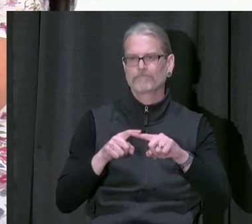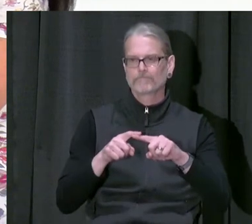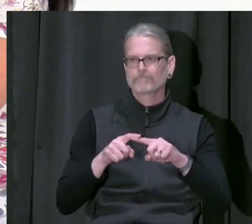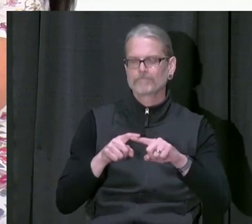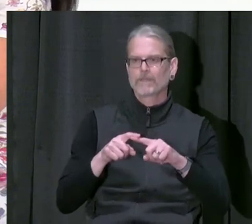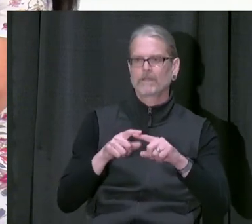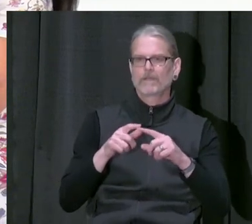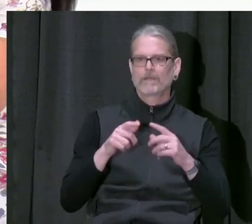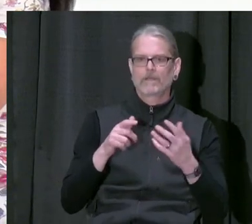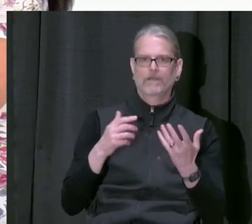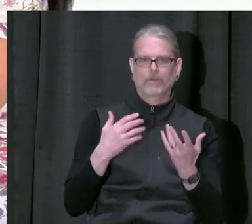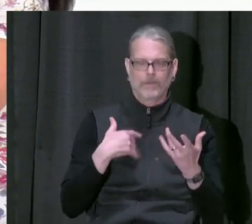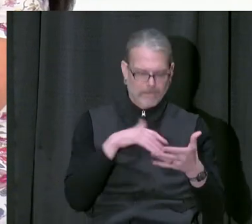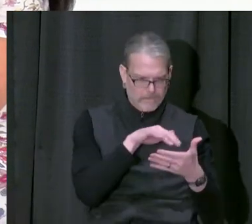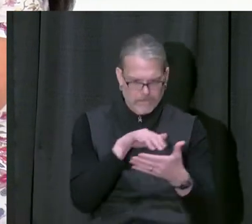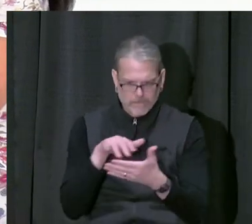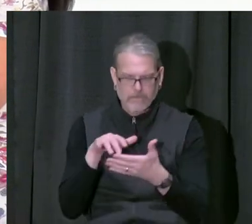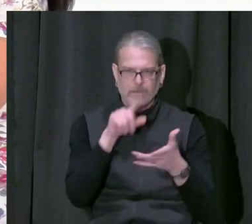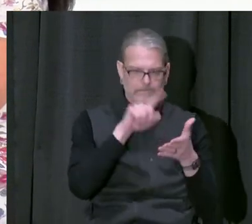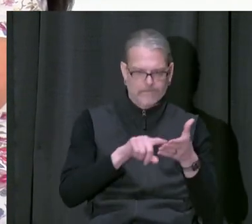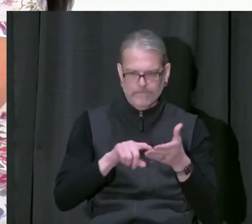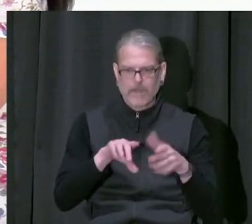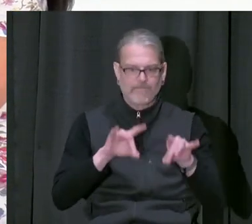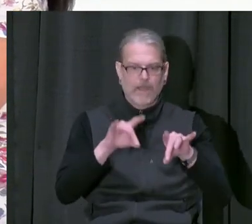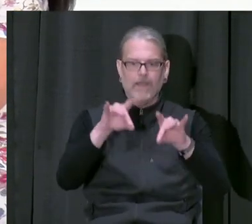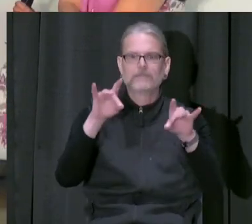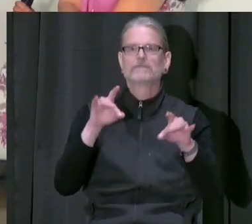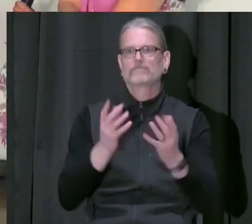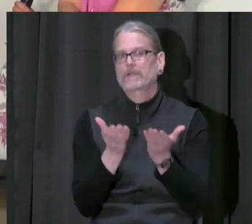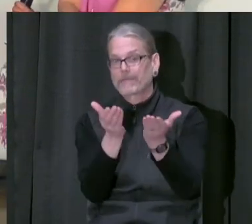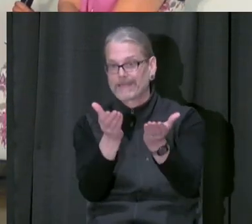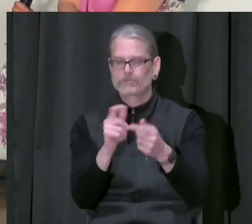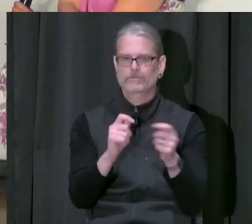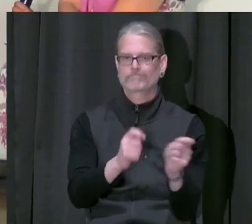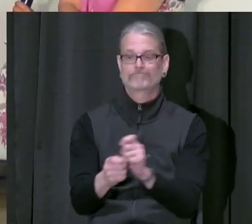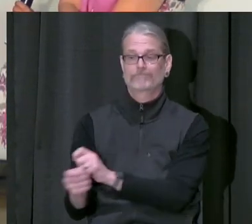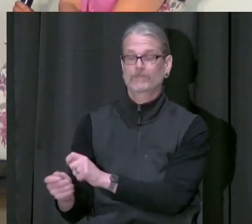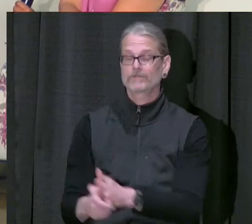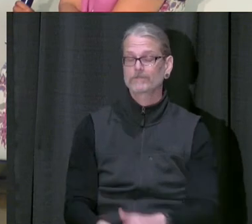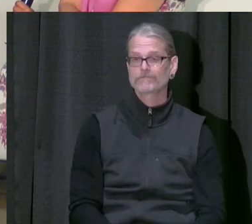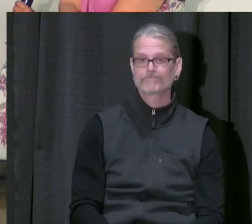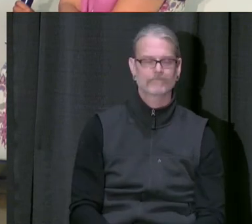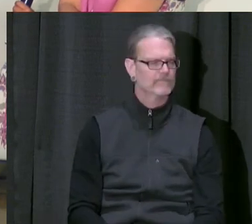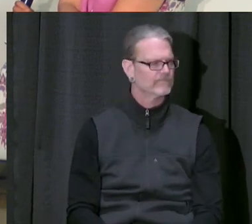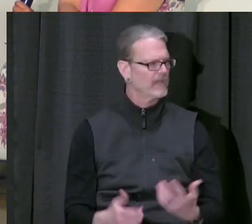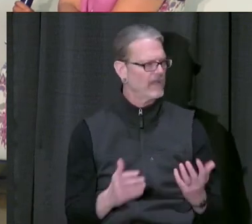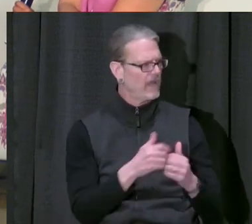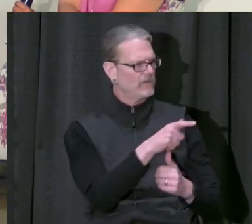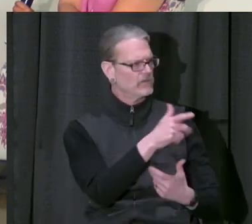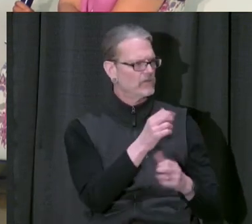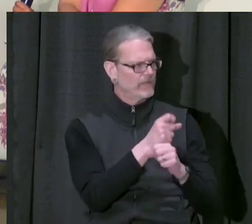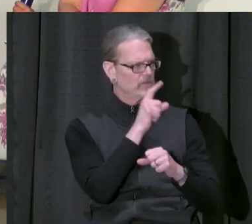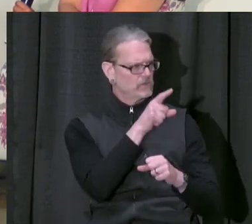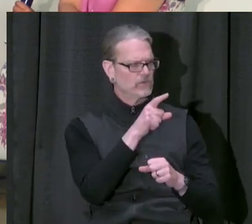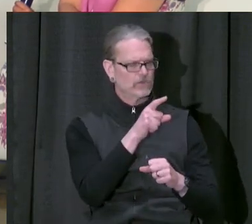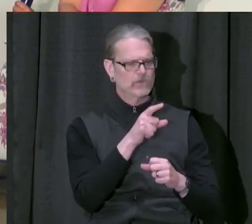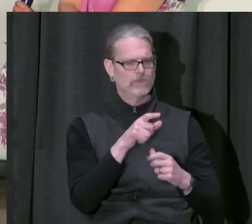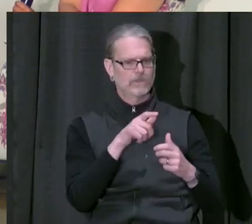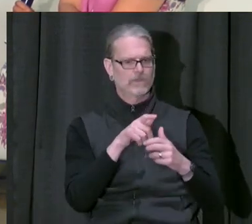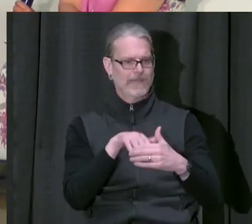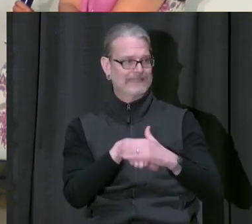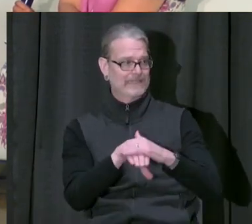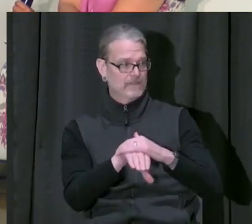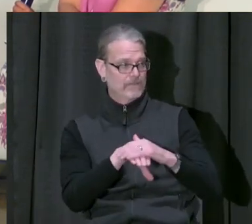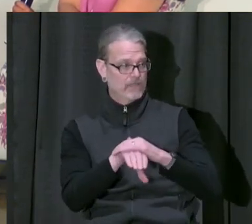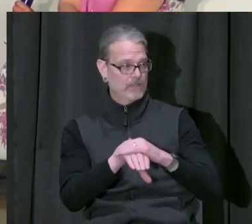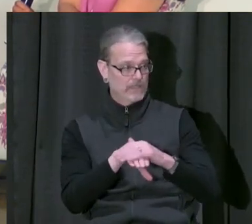our findings and our recommendations, yeah. Interesting. Now, how do you ensure accessibility is taken into account when you